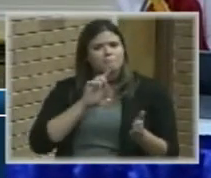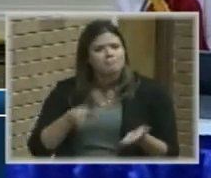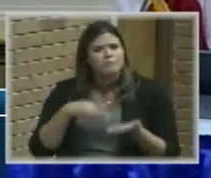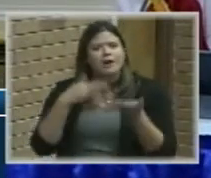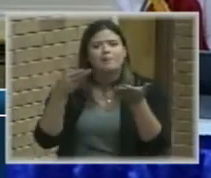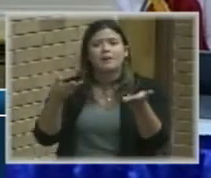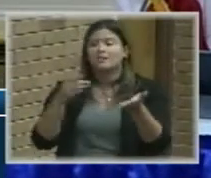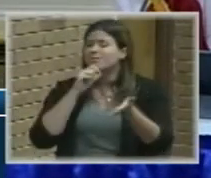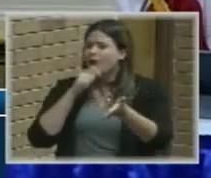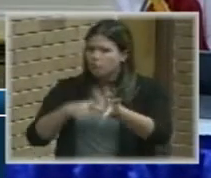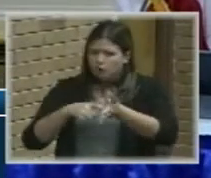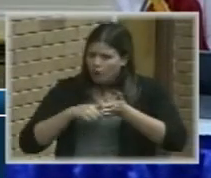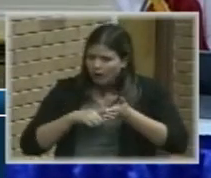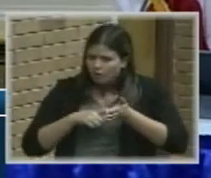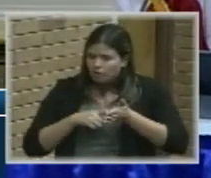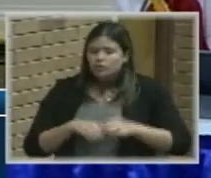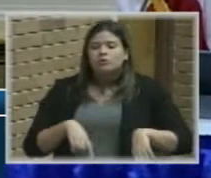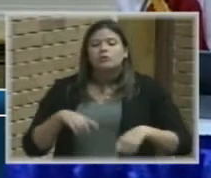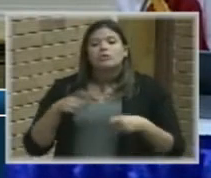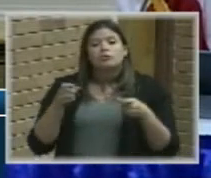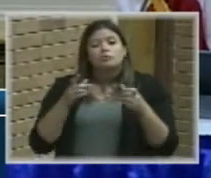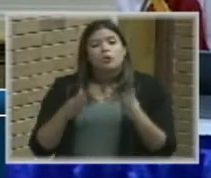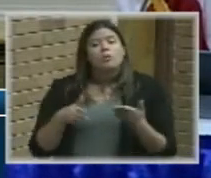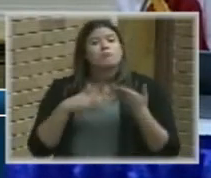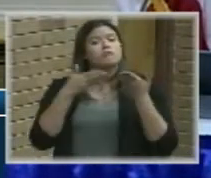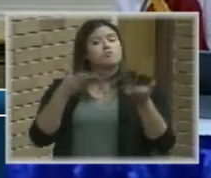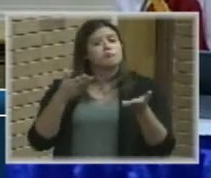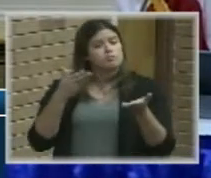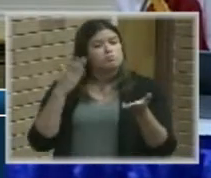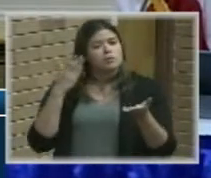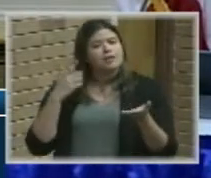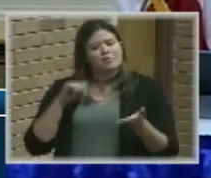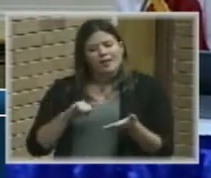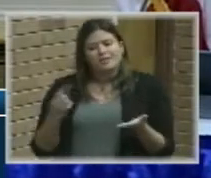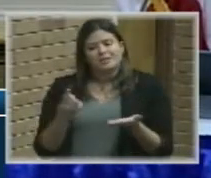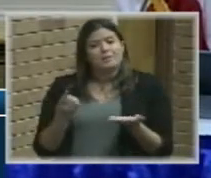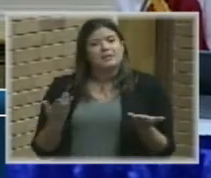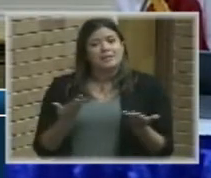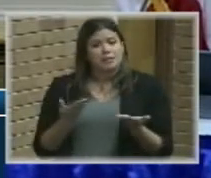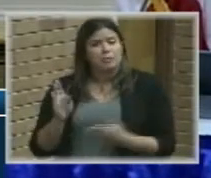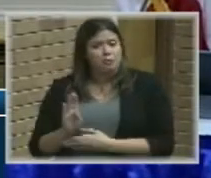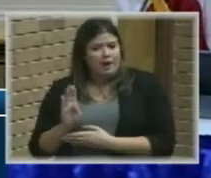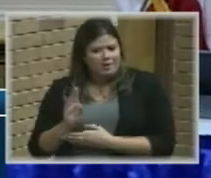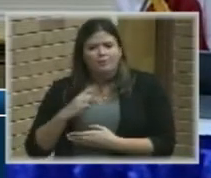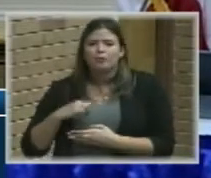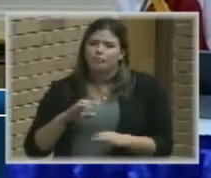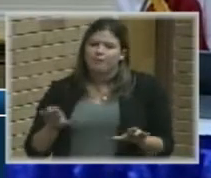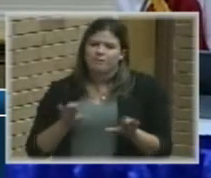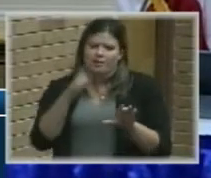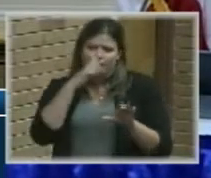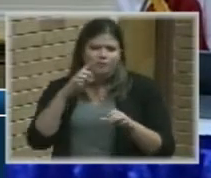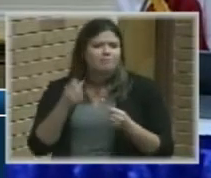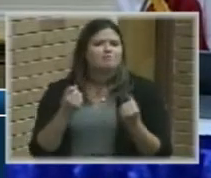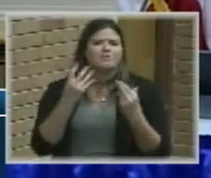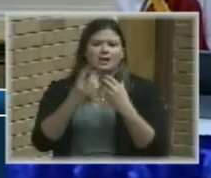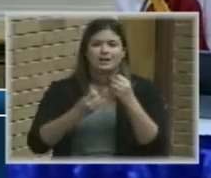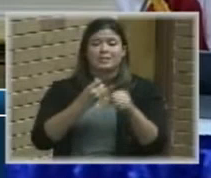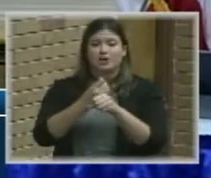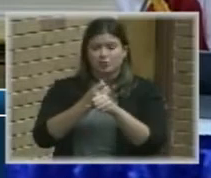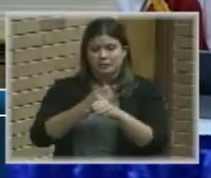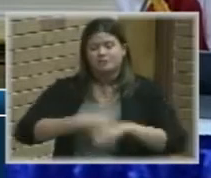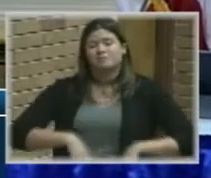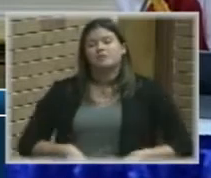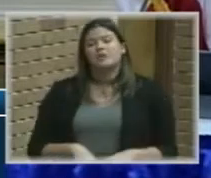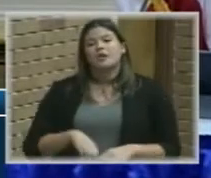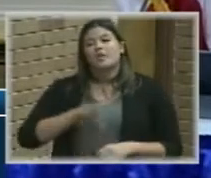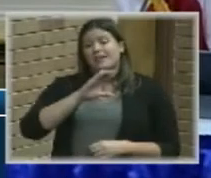not required. The Comptroller recommends it. It is something we have done here in Brighton for many, many years. That CIP